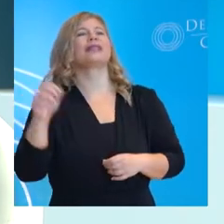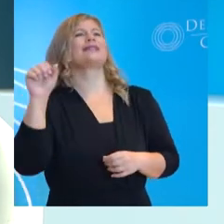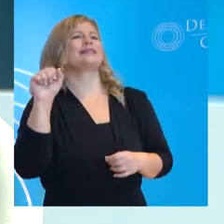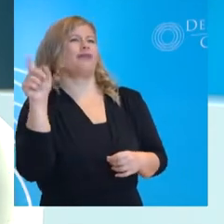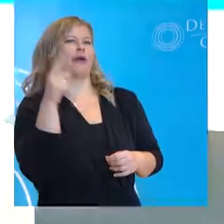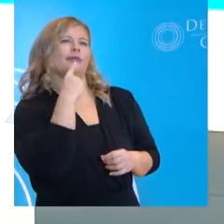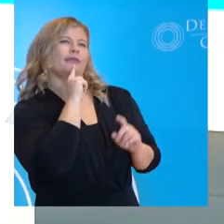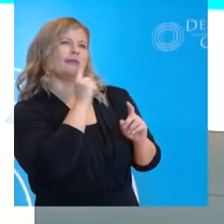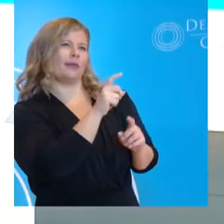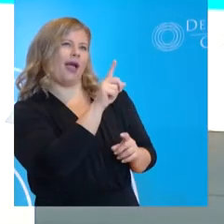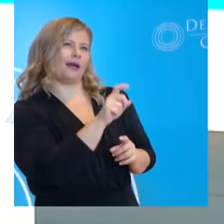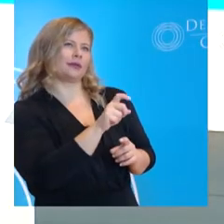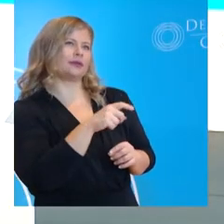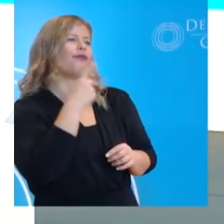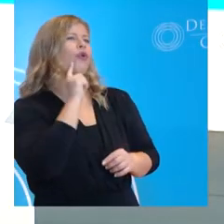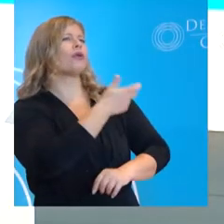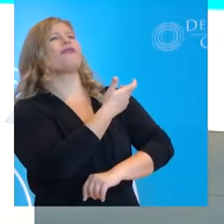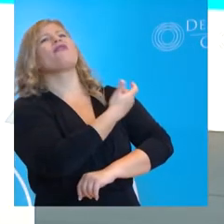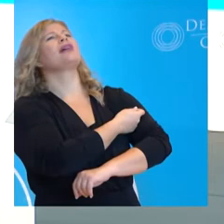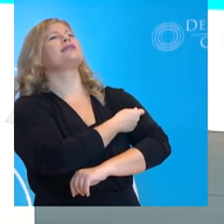and COVID, but you're now only at